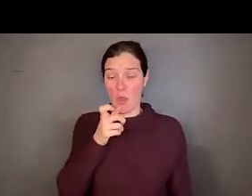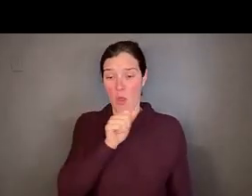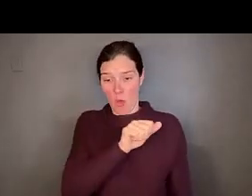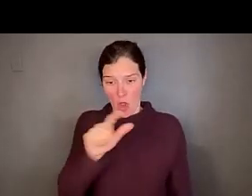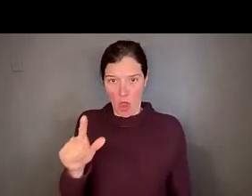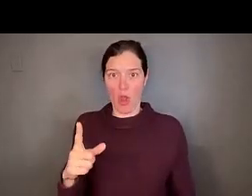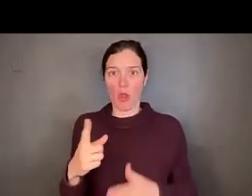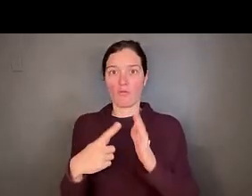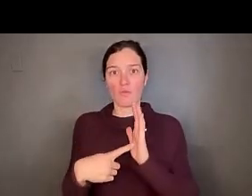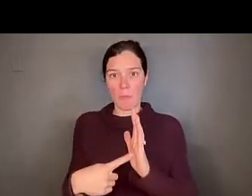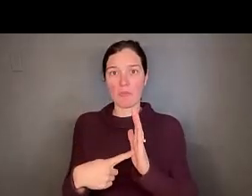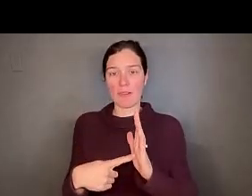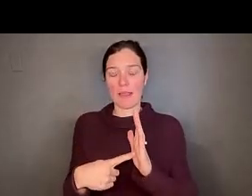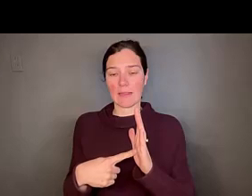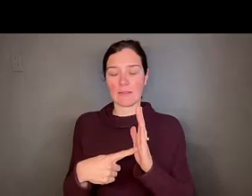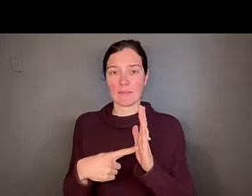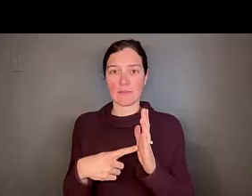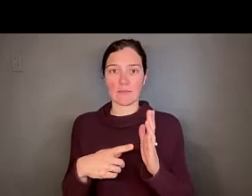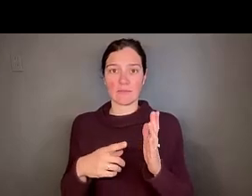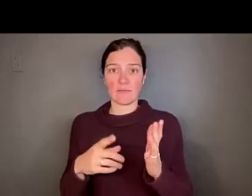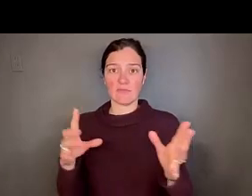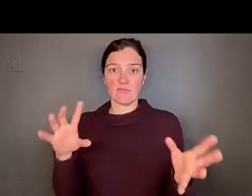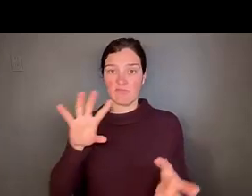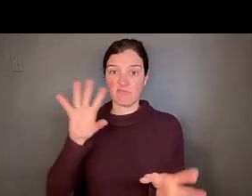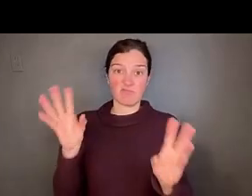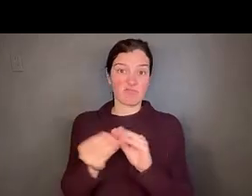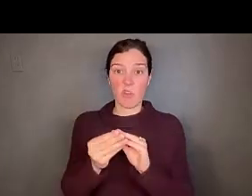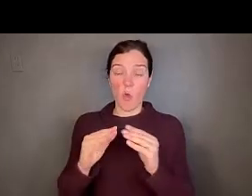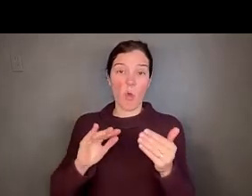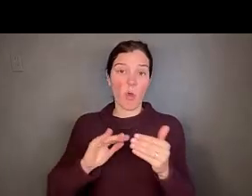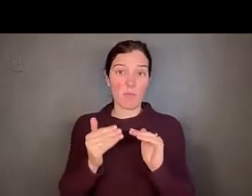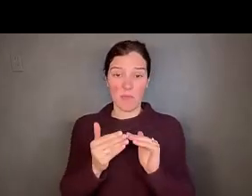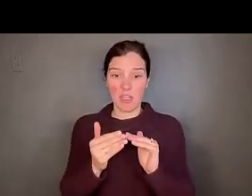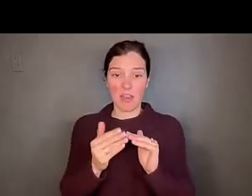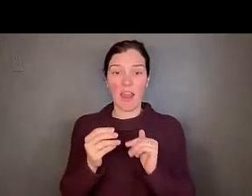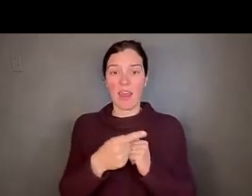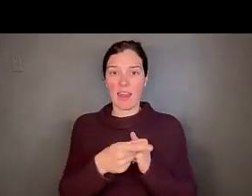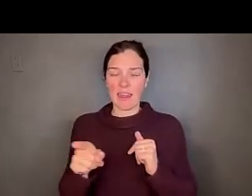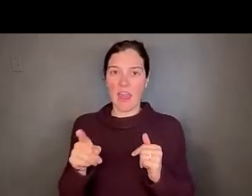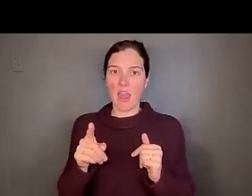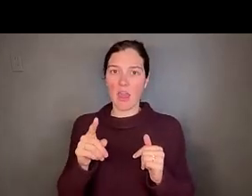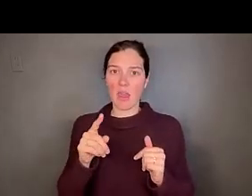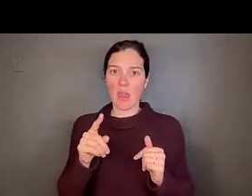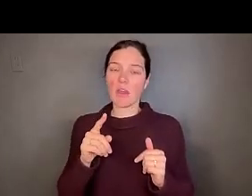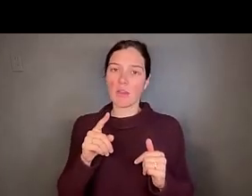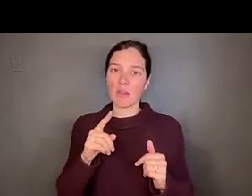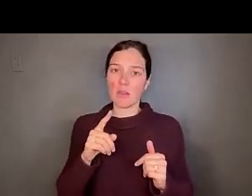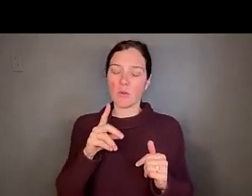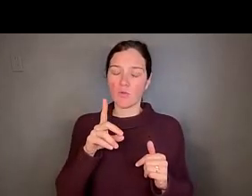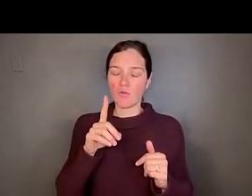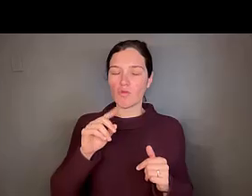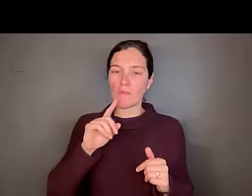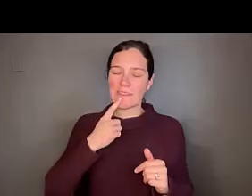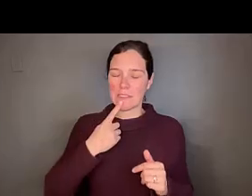are representative of really our entire community. And they take very seriously their role,